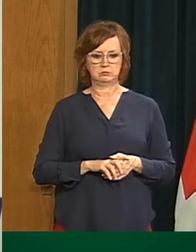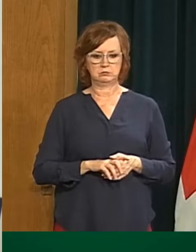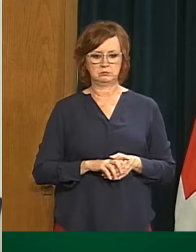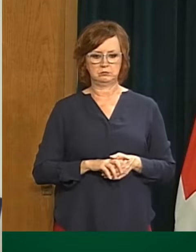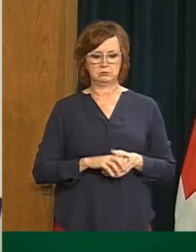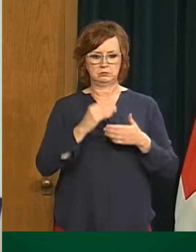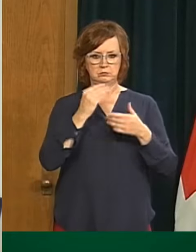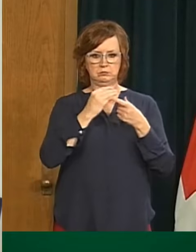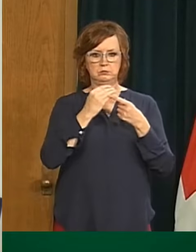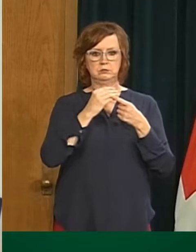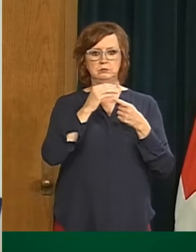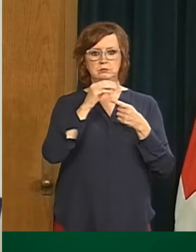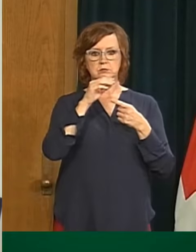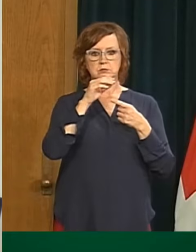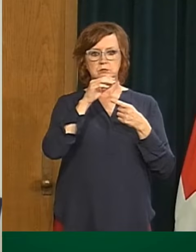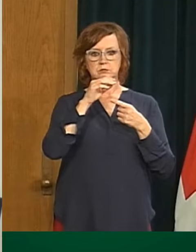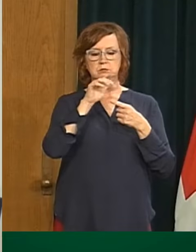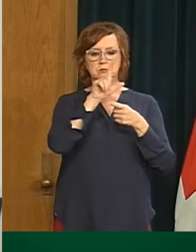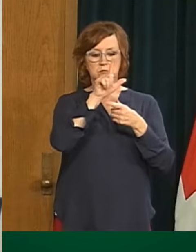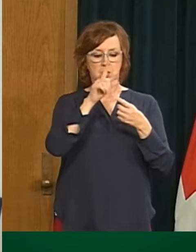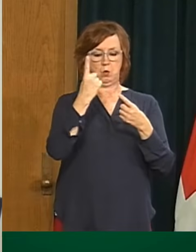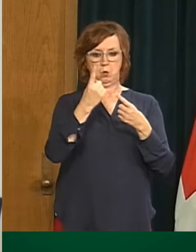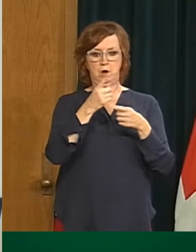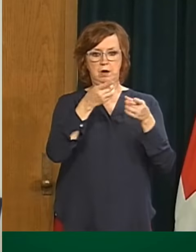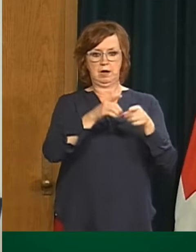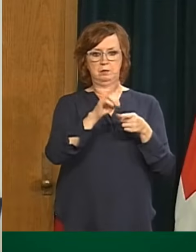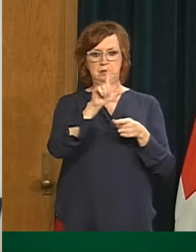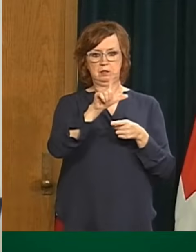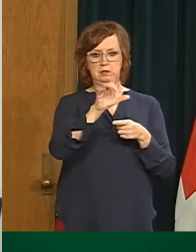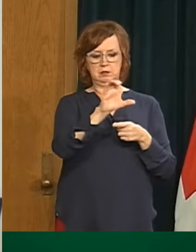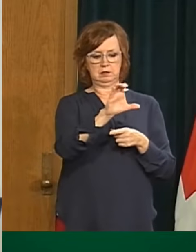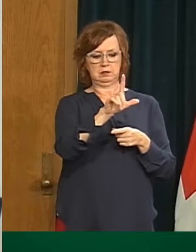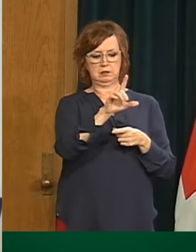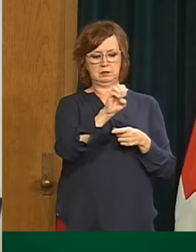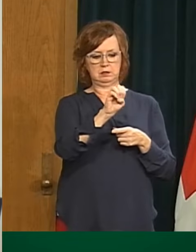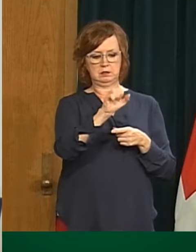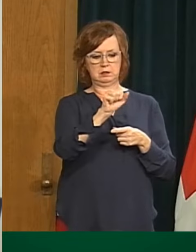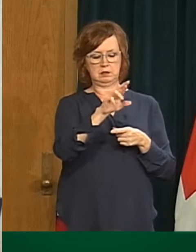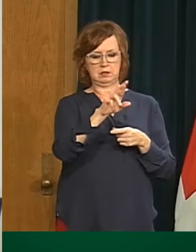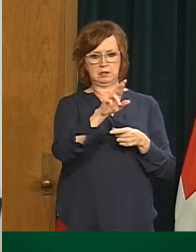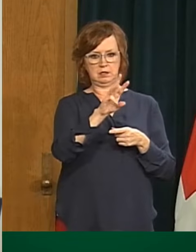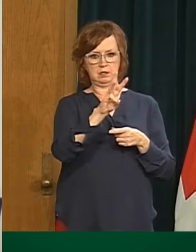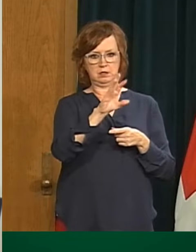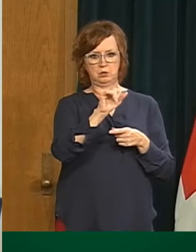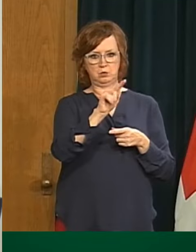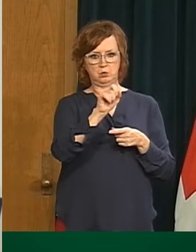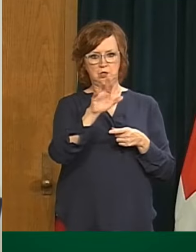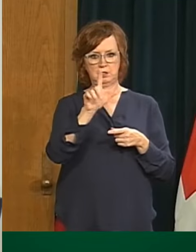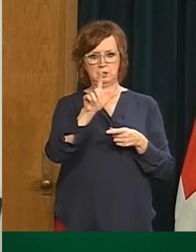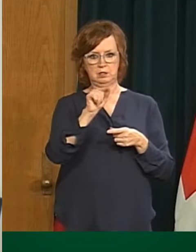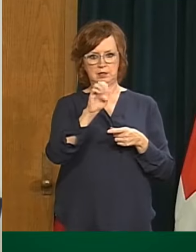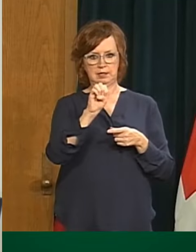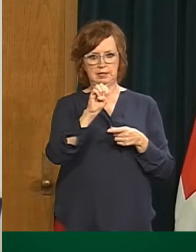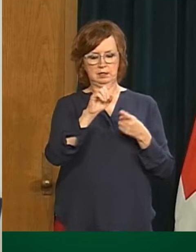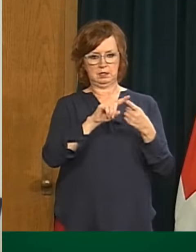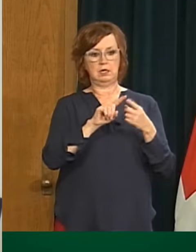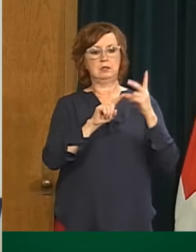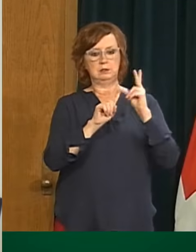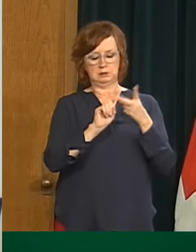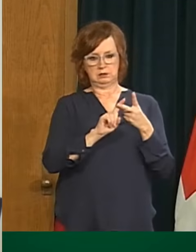as a few other places in Regina, in Saskatchewan, in the Regina area, for example, where in the Regina